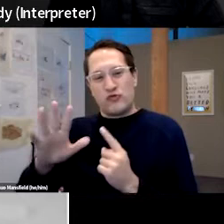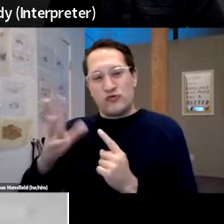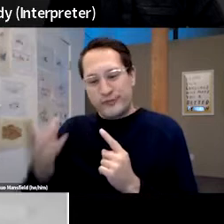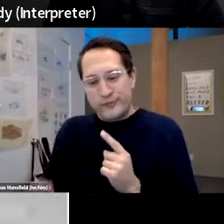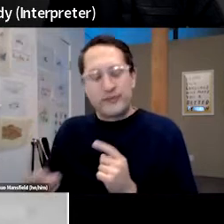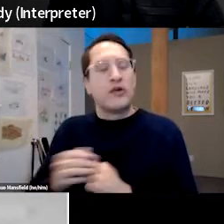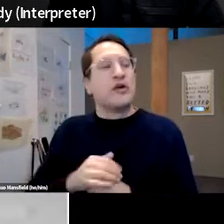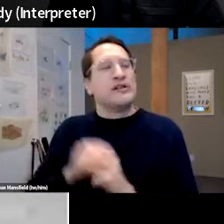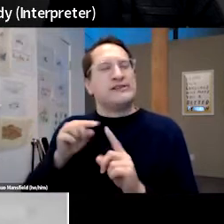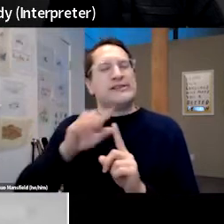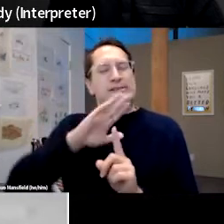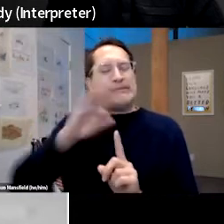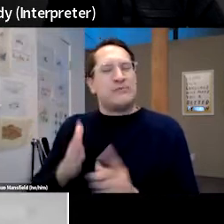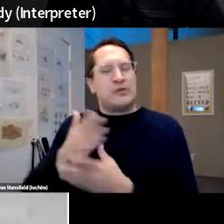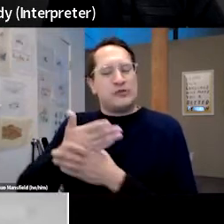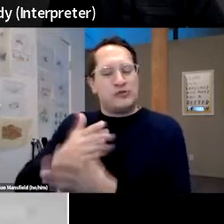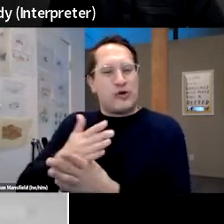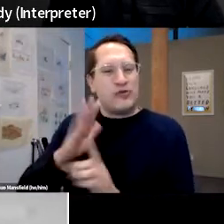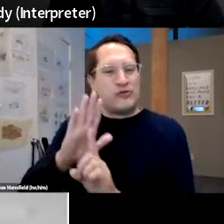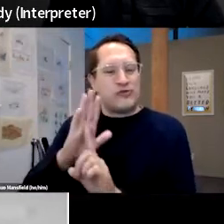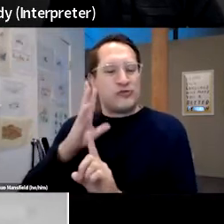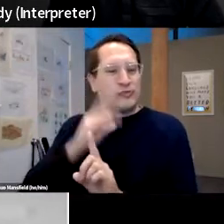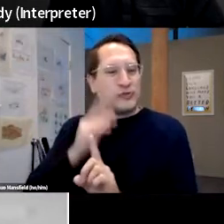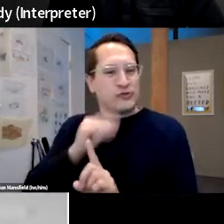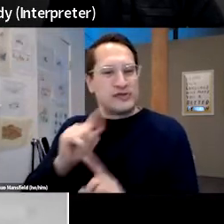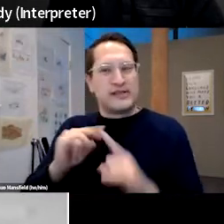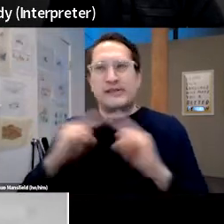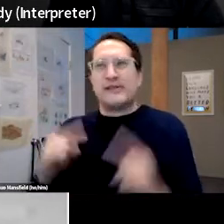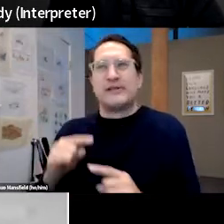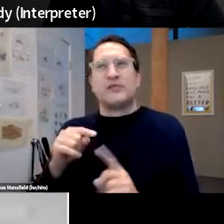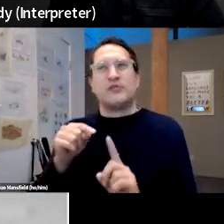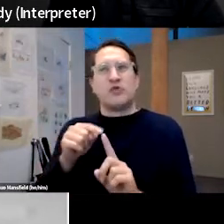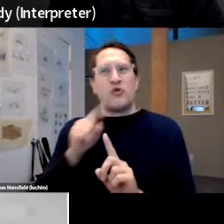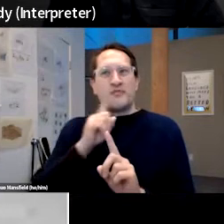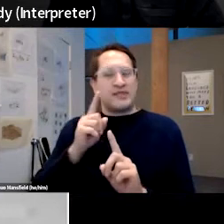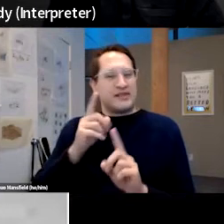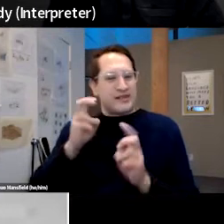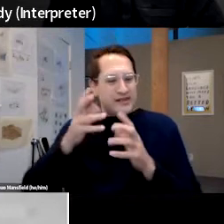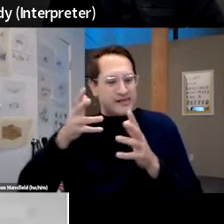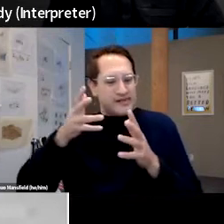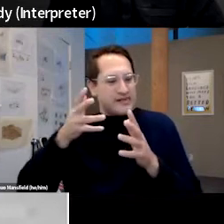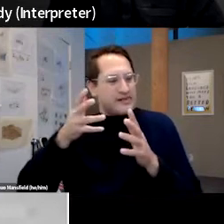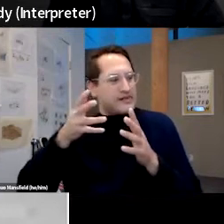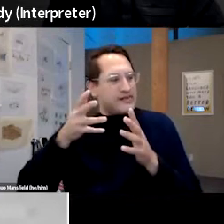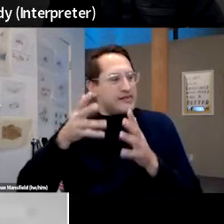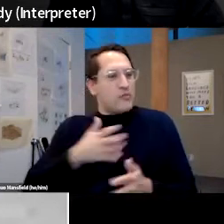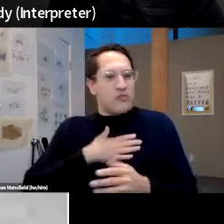war, to her passing, she never shared her experience at the camp.